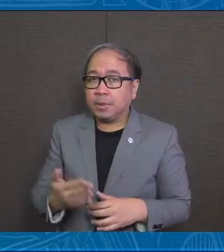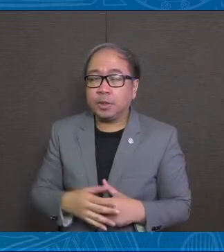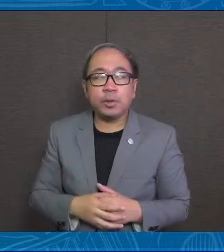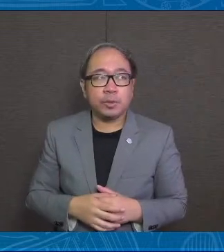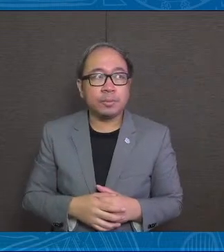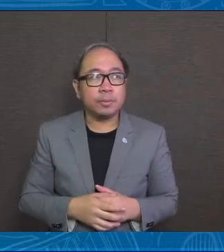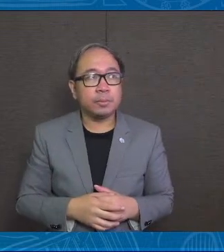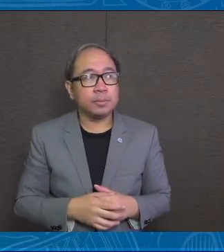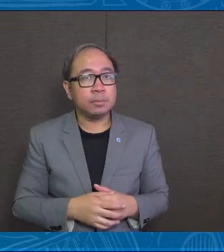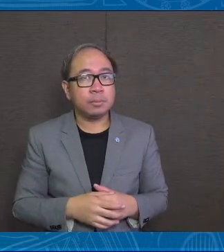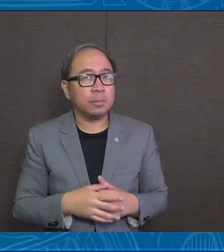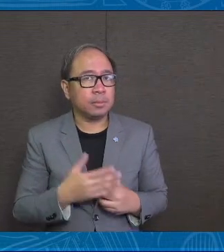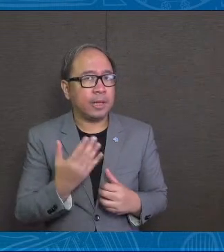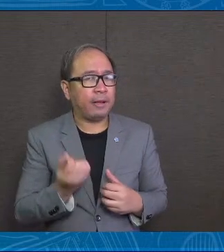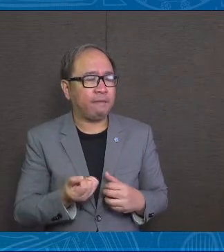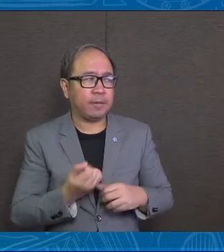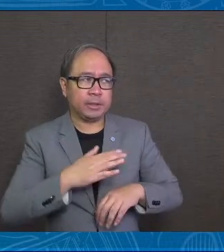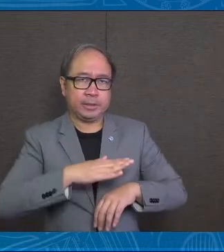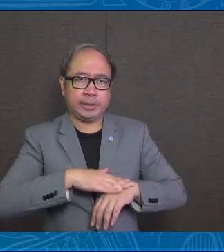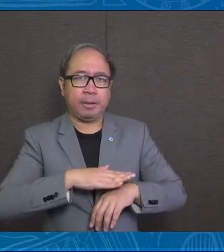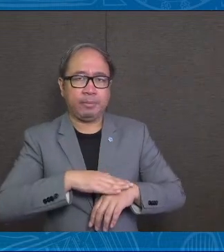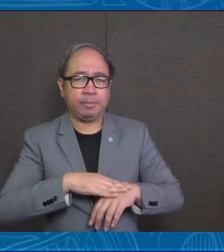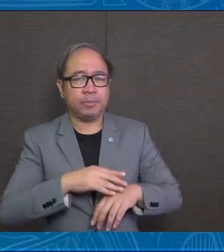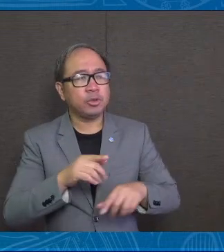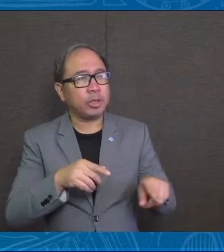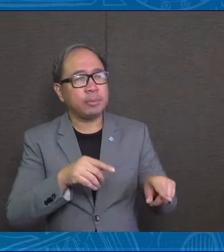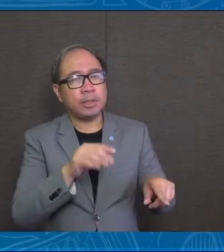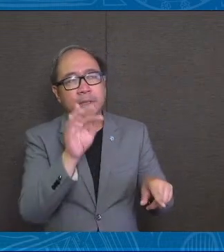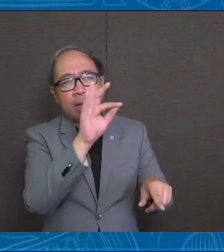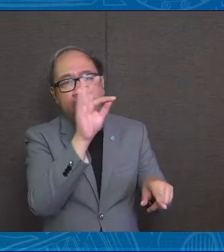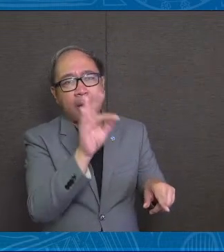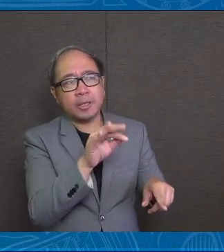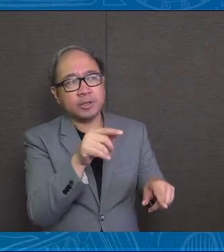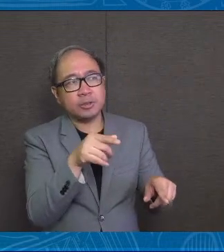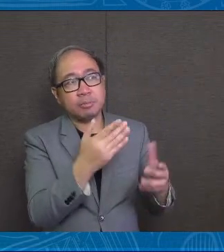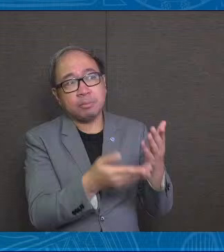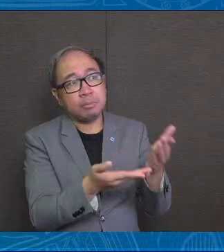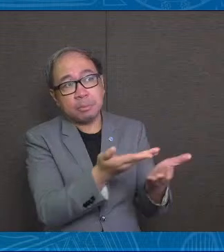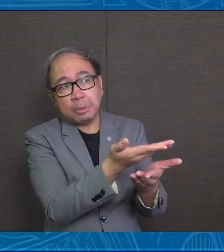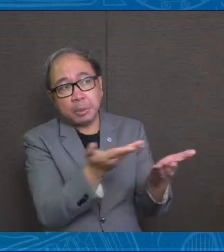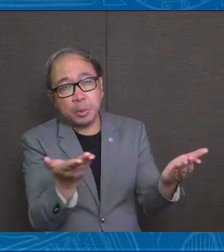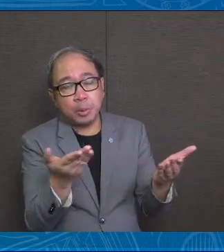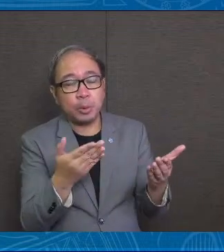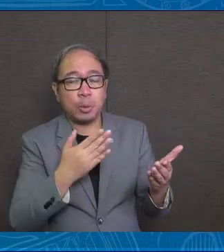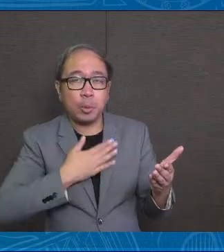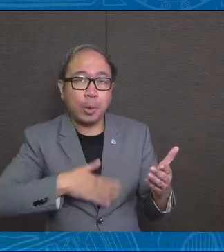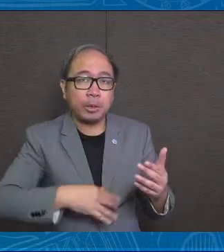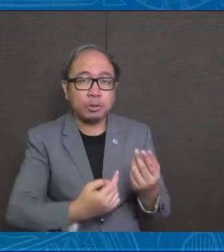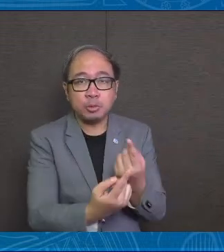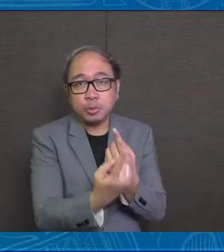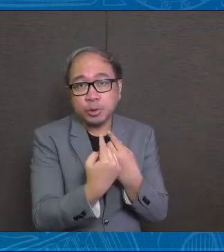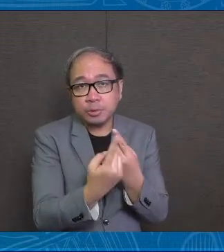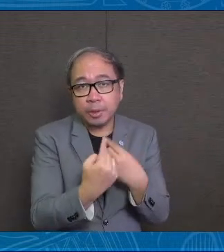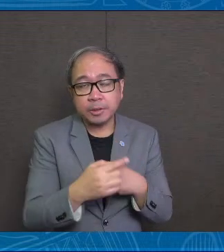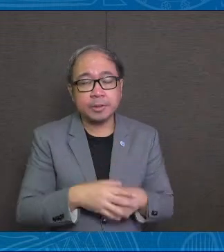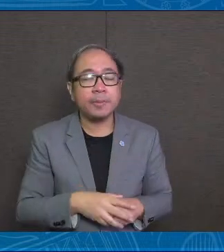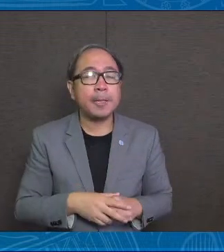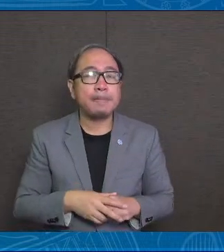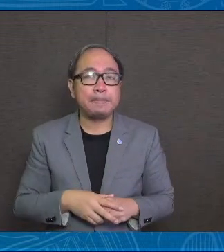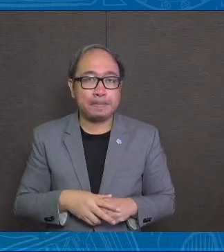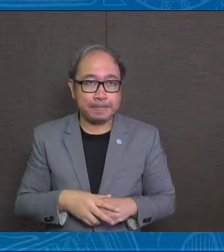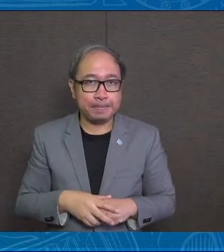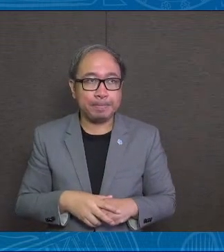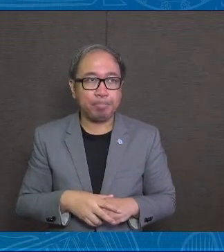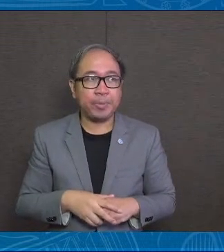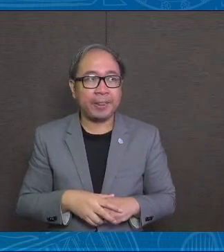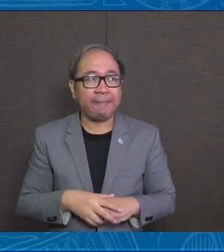We still have a little bit of time, and I'm going to ask just the panelists just randomly if you want to respond to any of those specific questions before